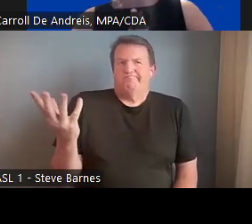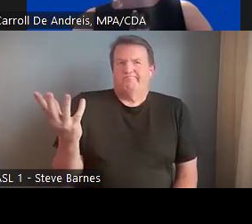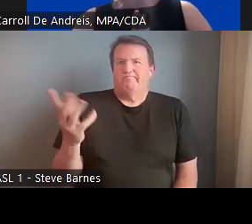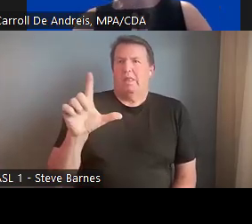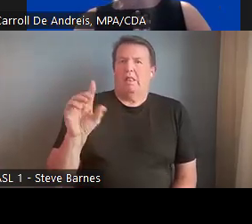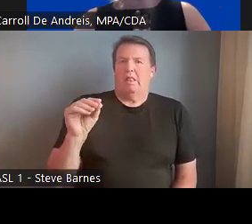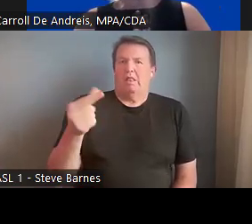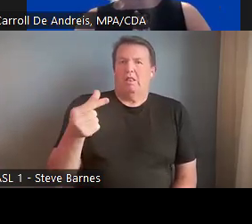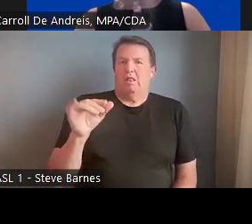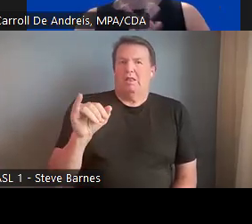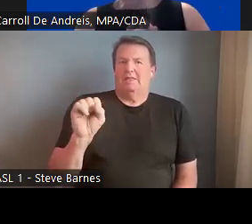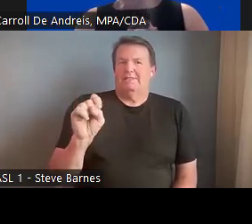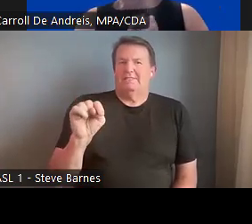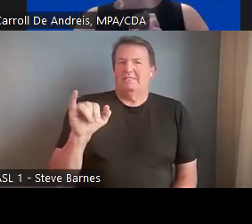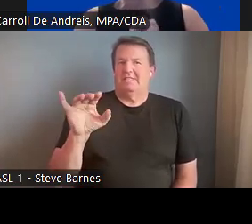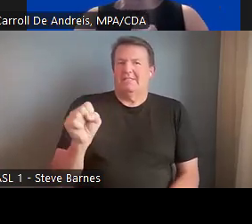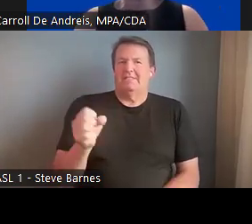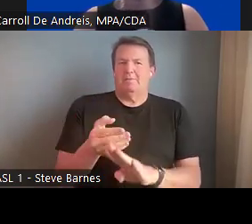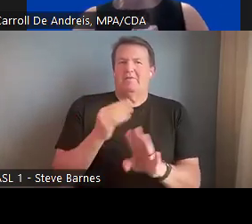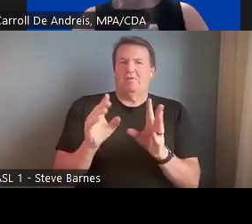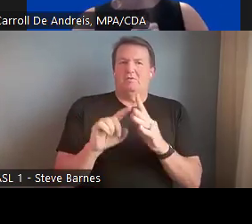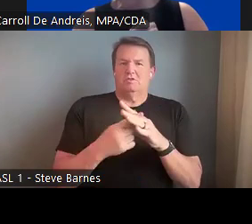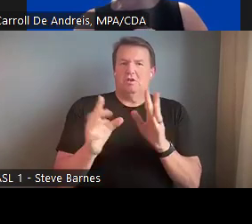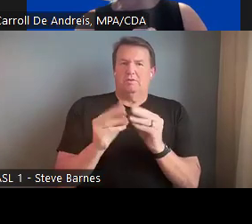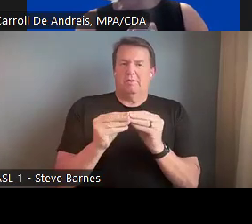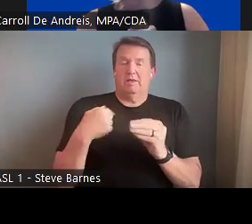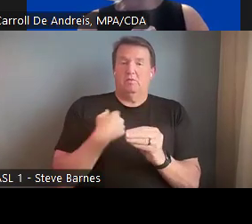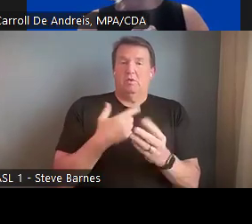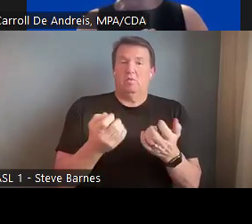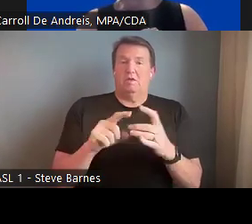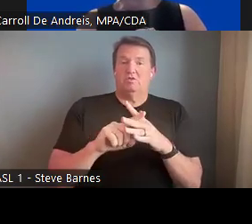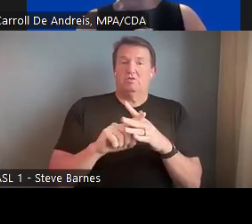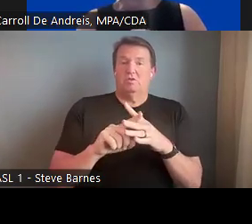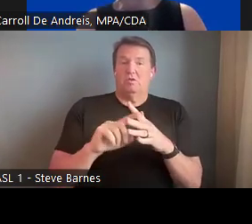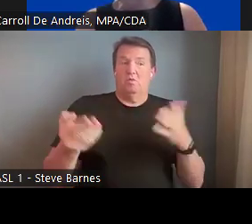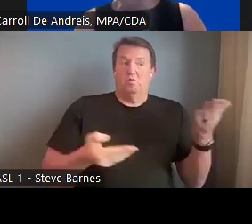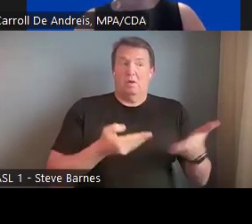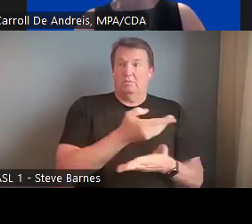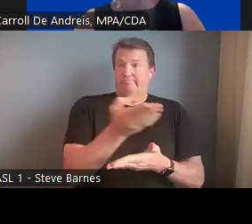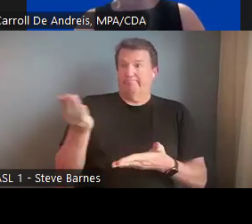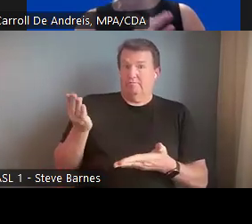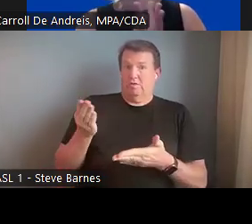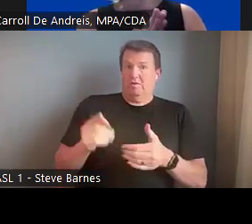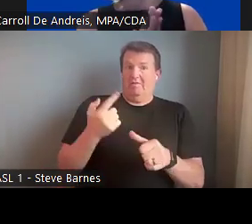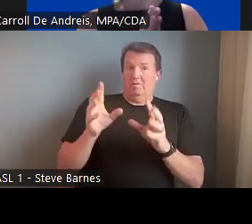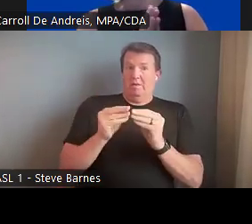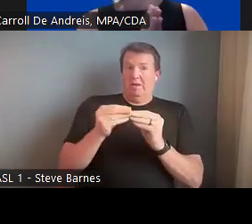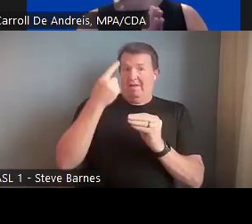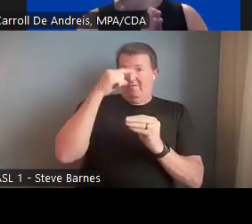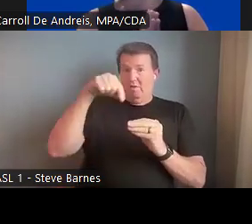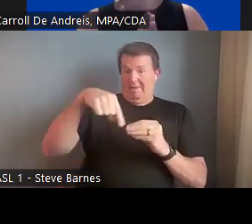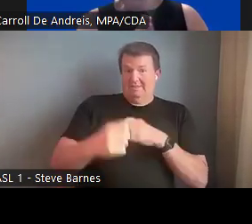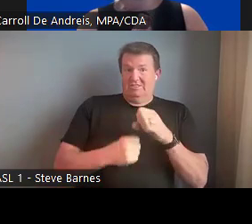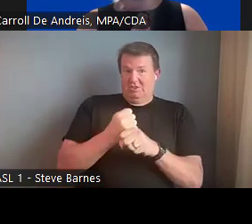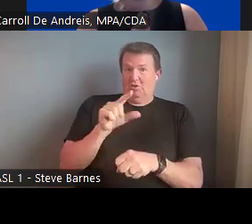logistics before we start the meeting, and we want to welcome you to the first meeting of EACAD for 2026. So we are very